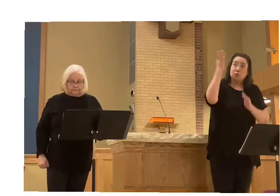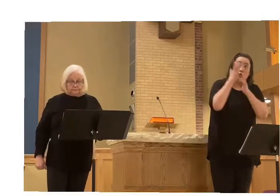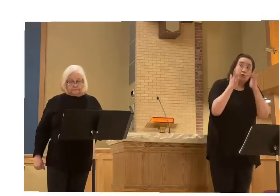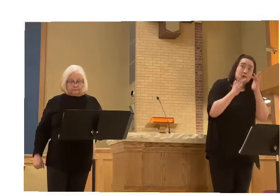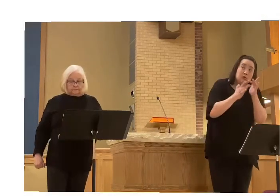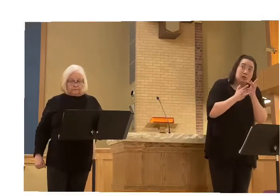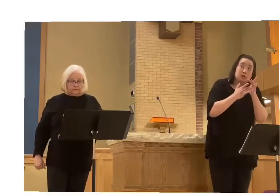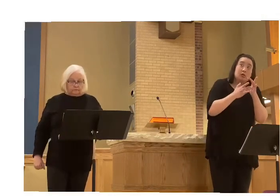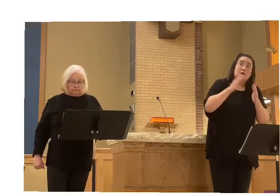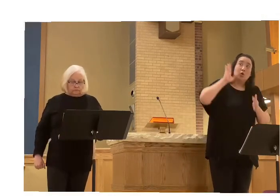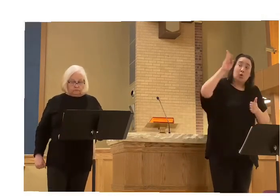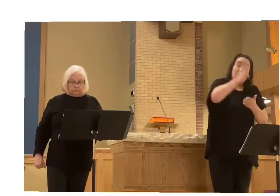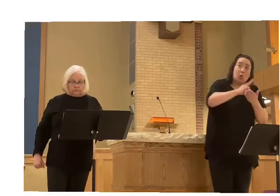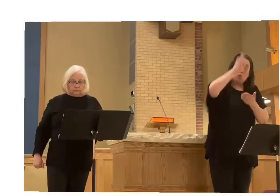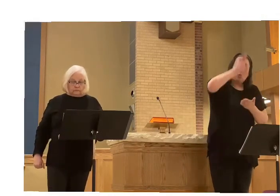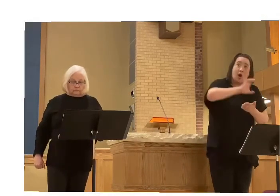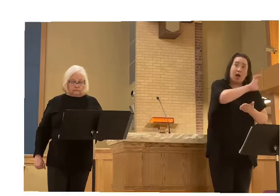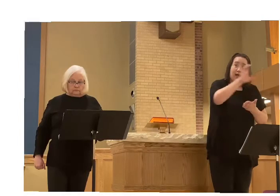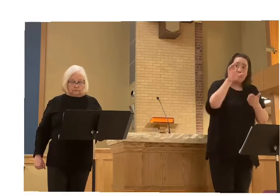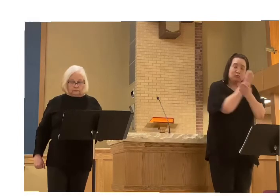cross, you have redeemed the world.